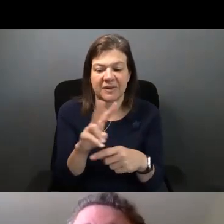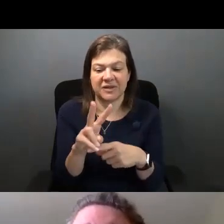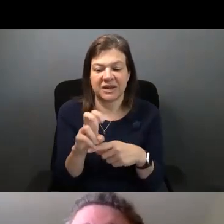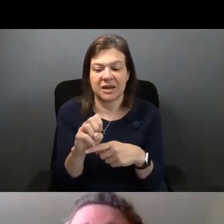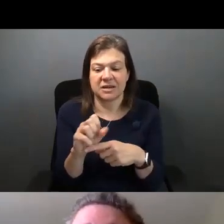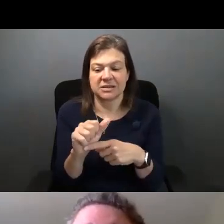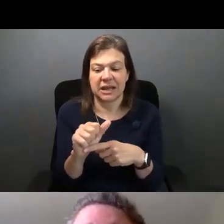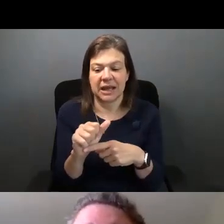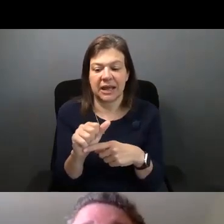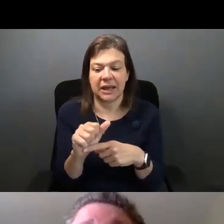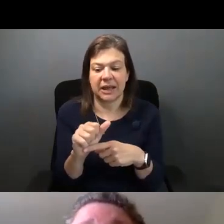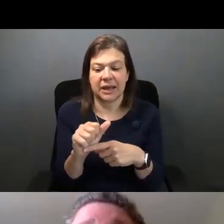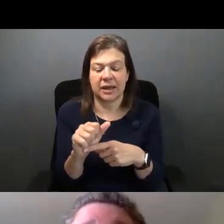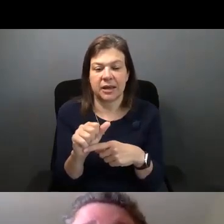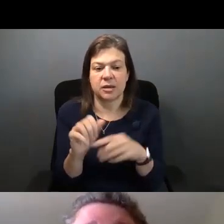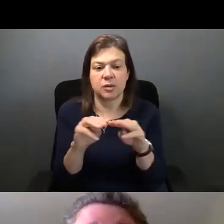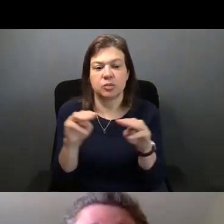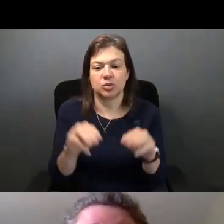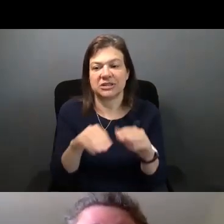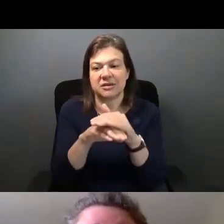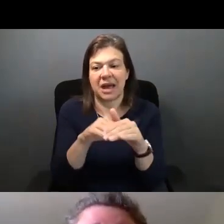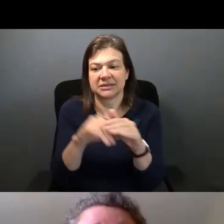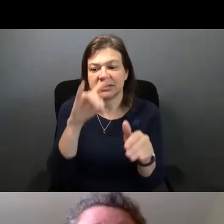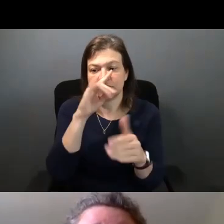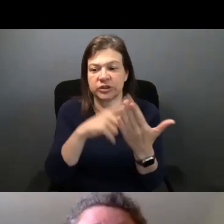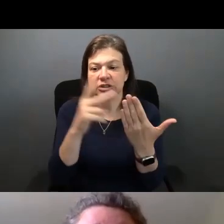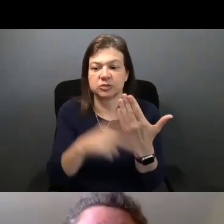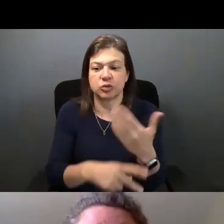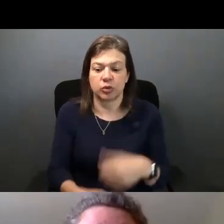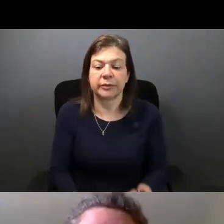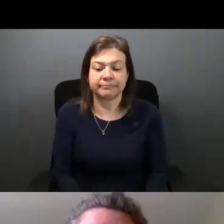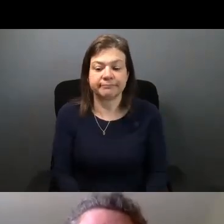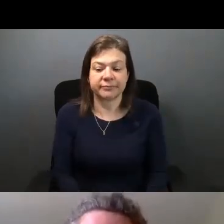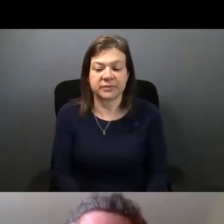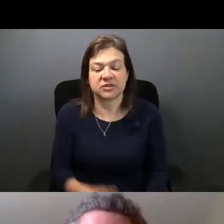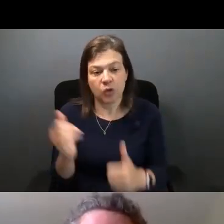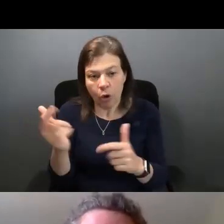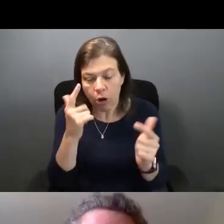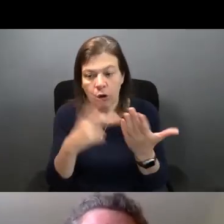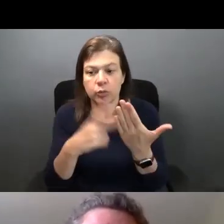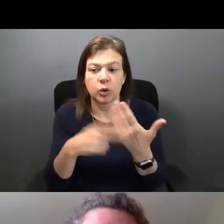VSA Museum Access for Kids program. It's for every single program.